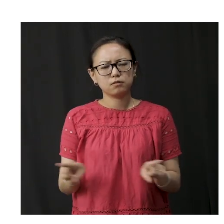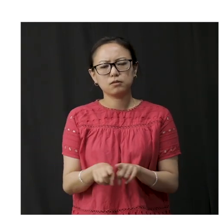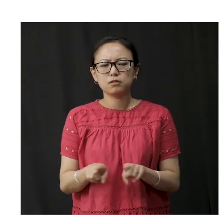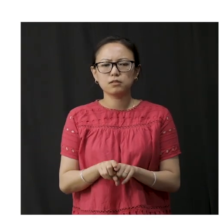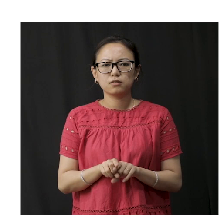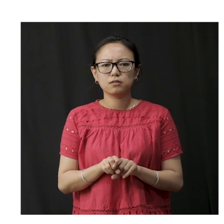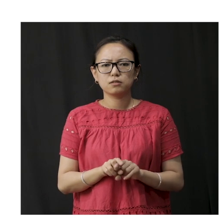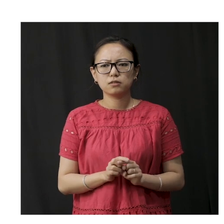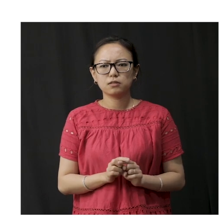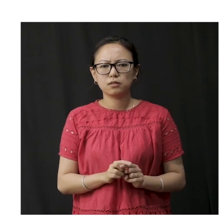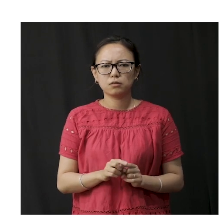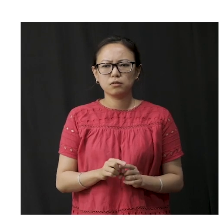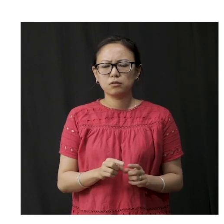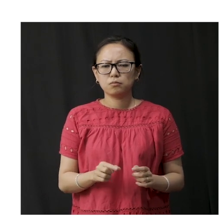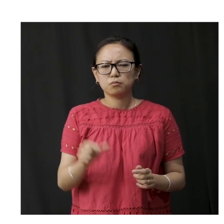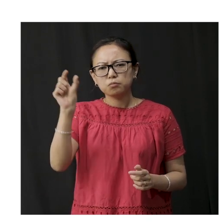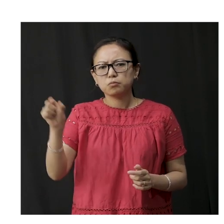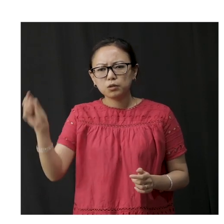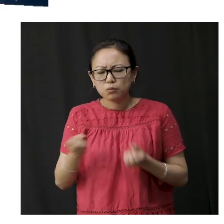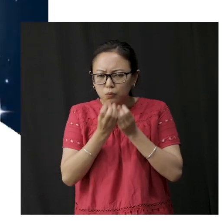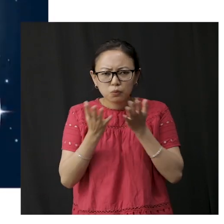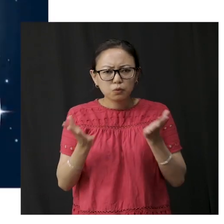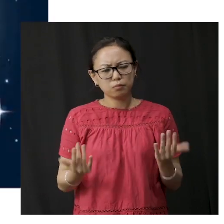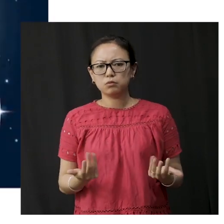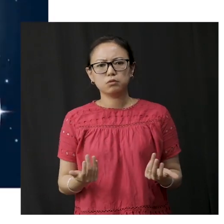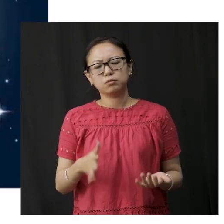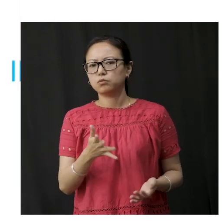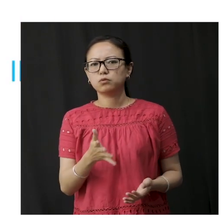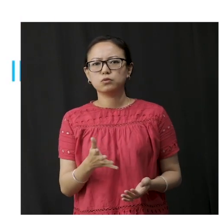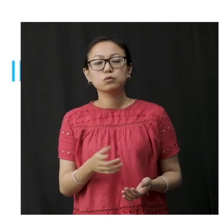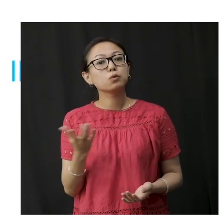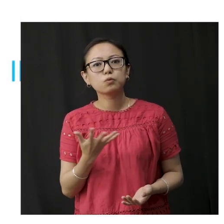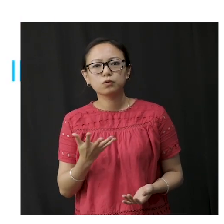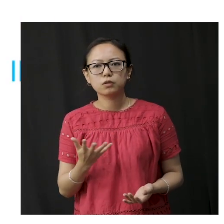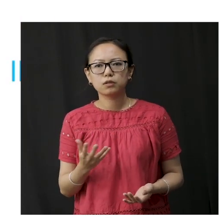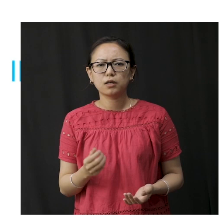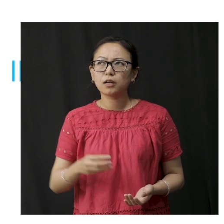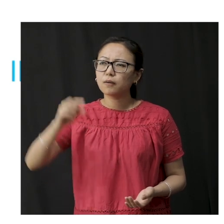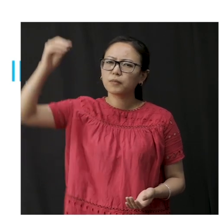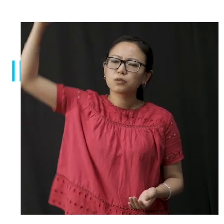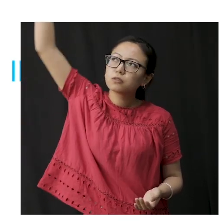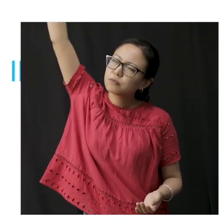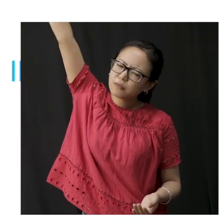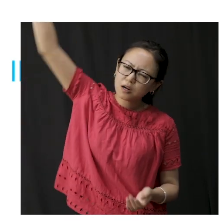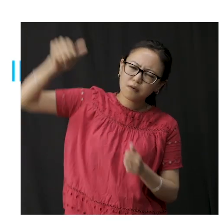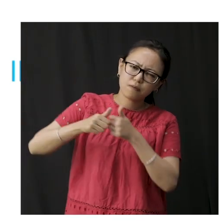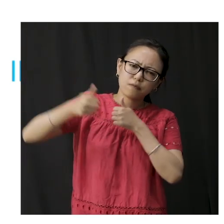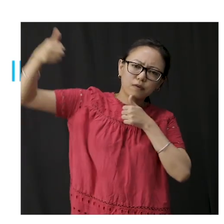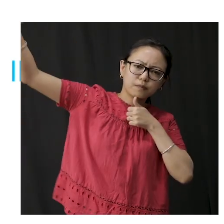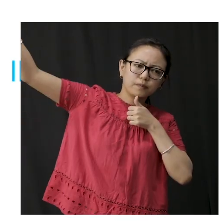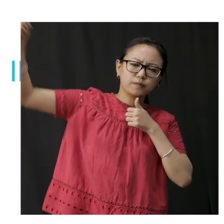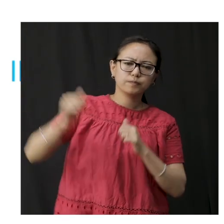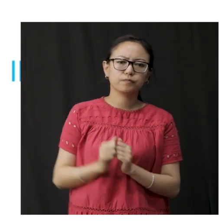they are up too high. Okay, now we will go line by line. First